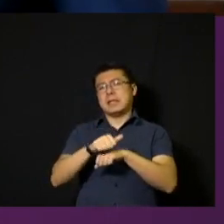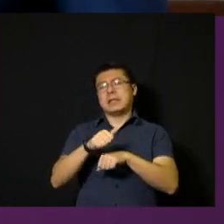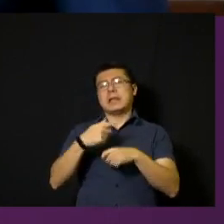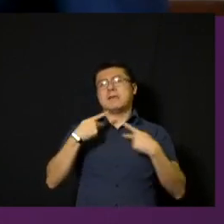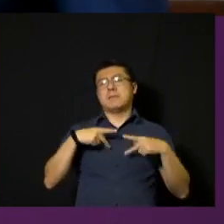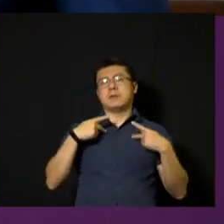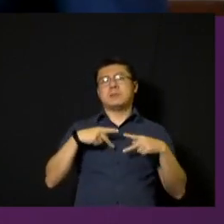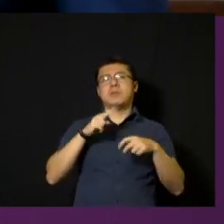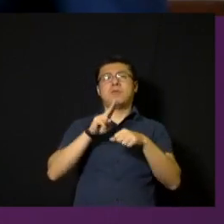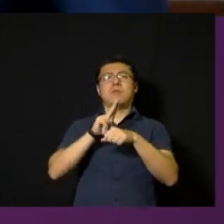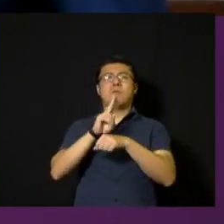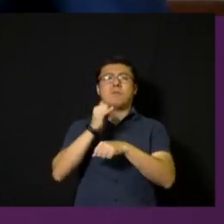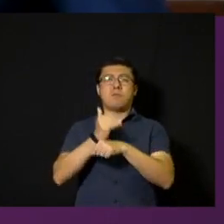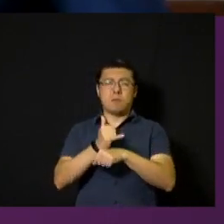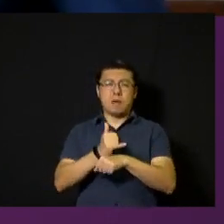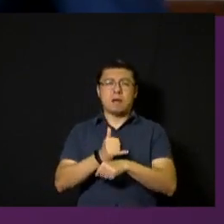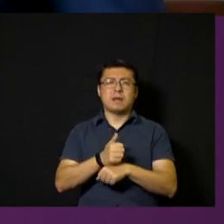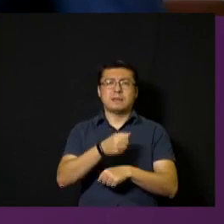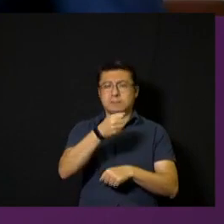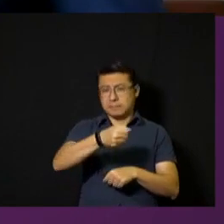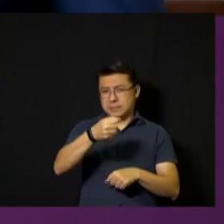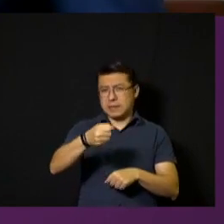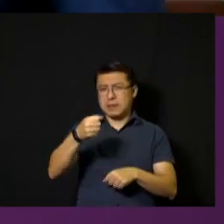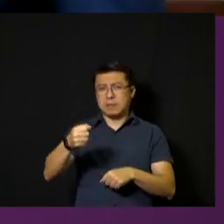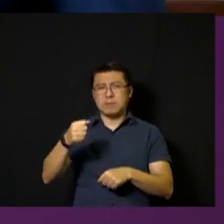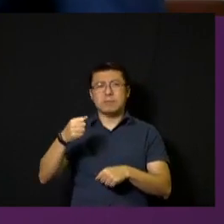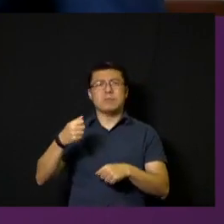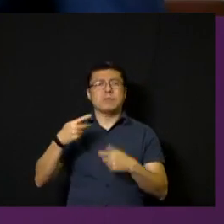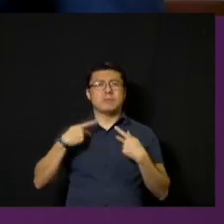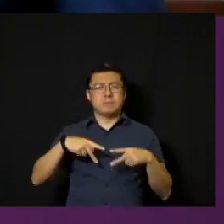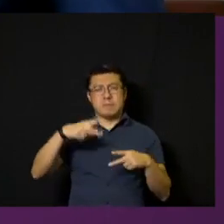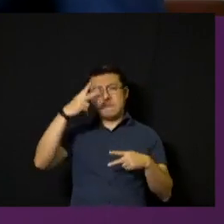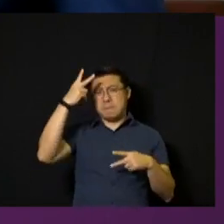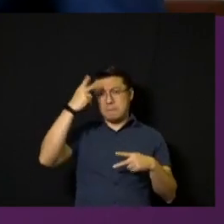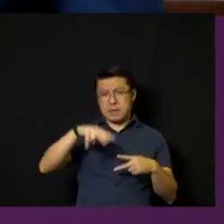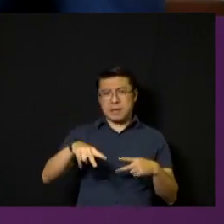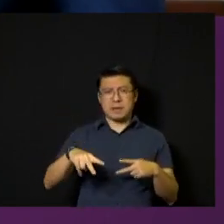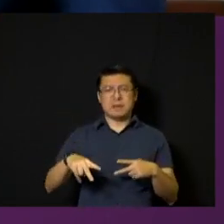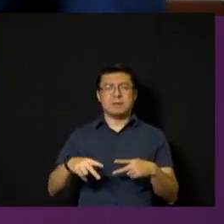greetings from Uruguay who trusted in us, the people from Mexico,